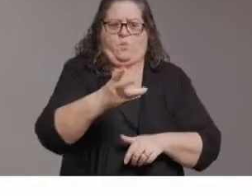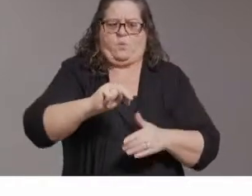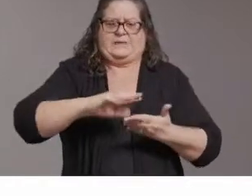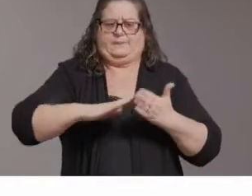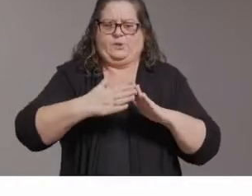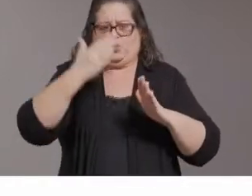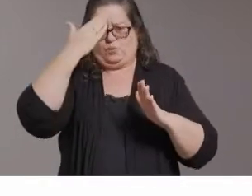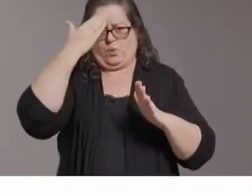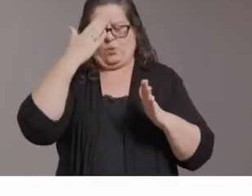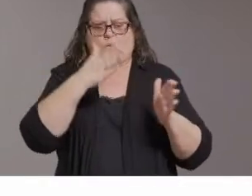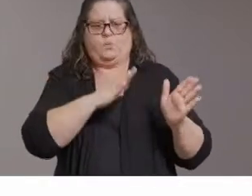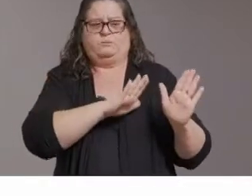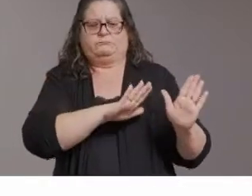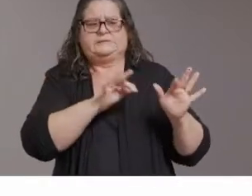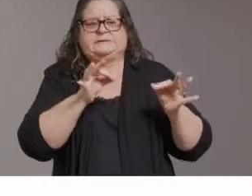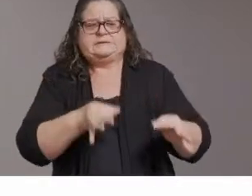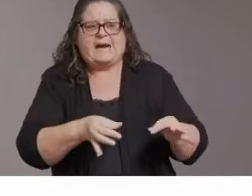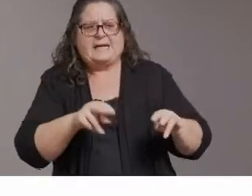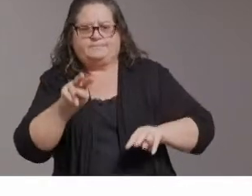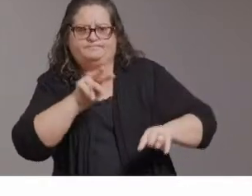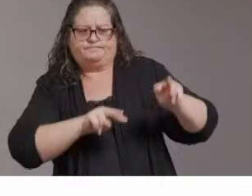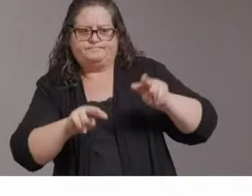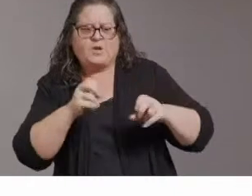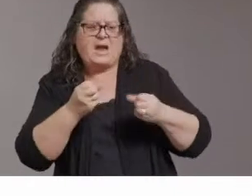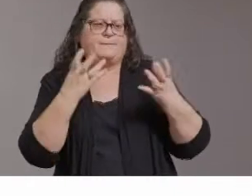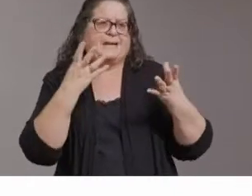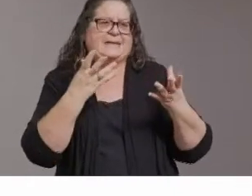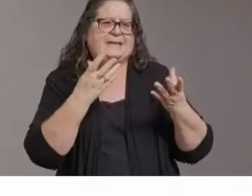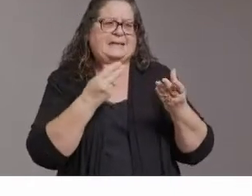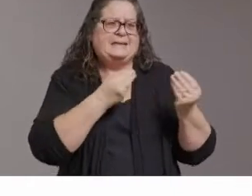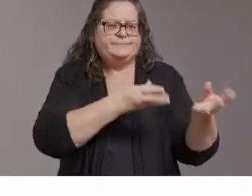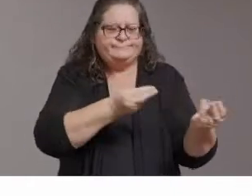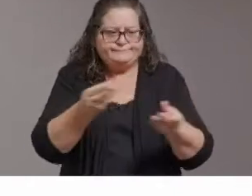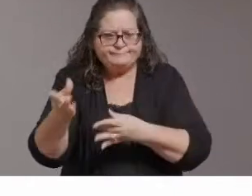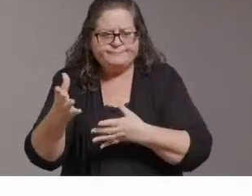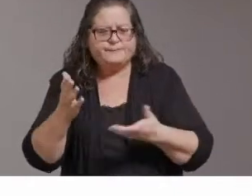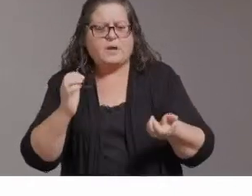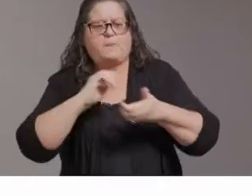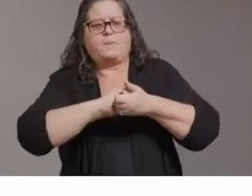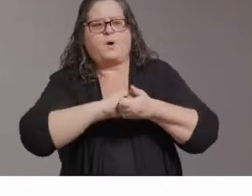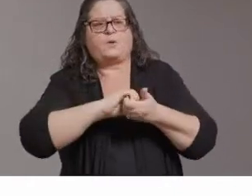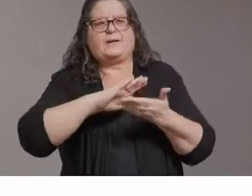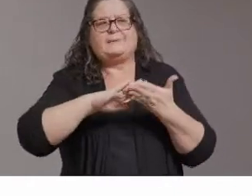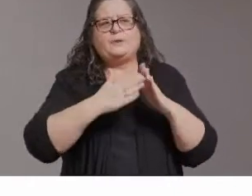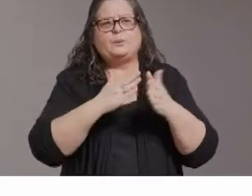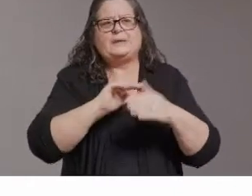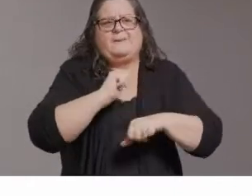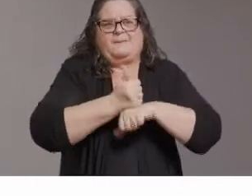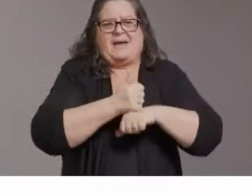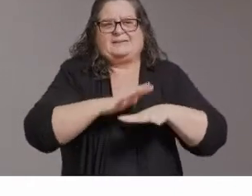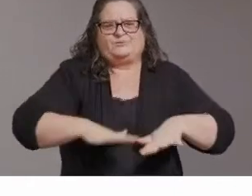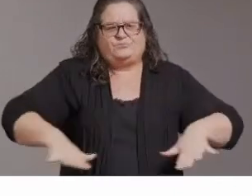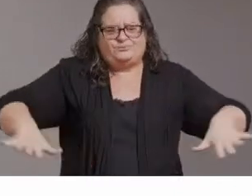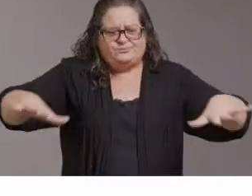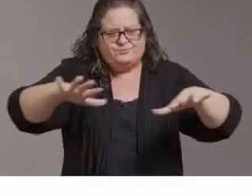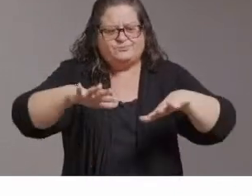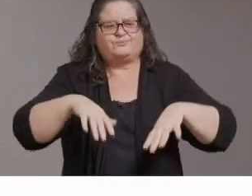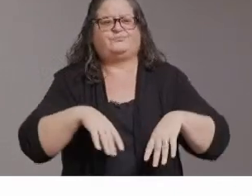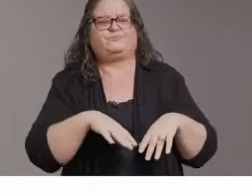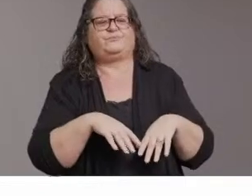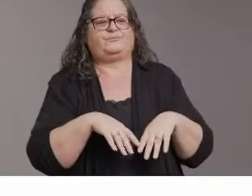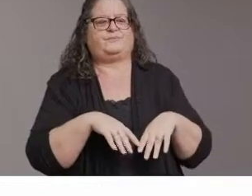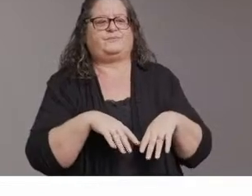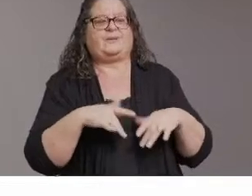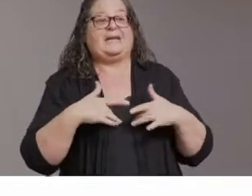the vaccine needs and partner with community-based organizations to launch events that will help